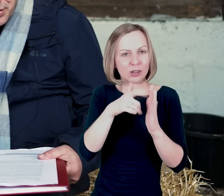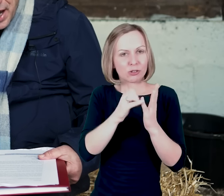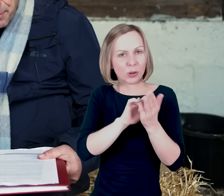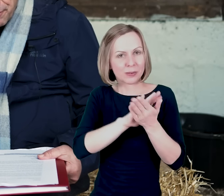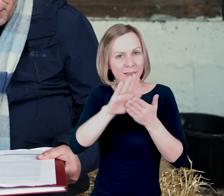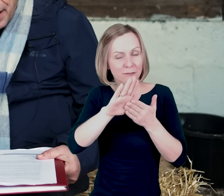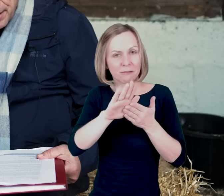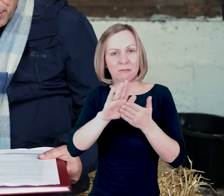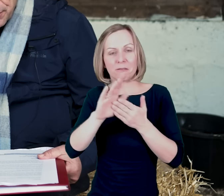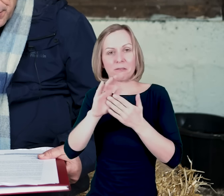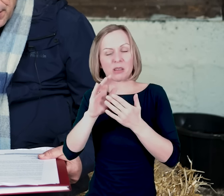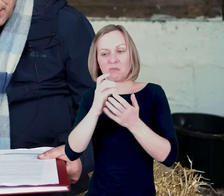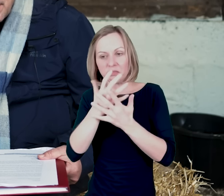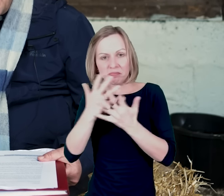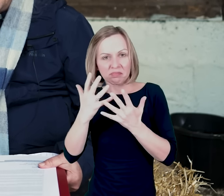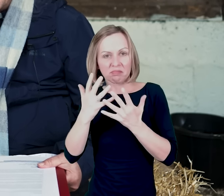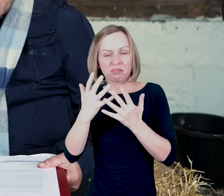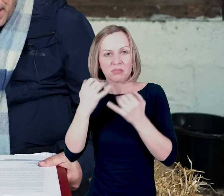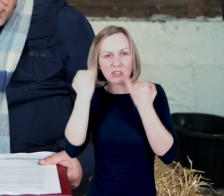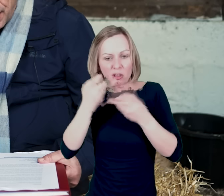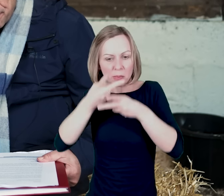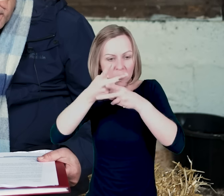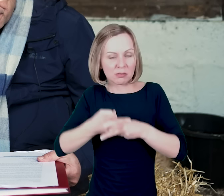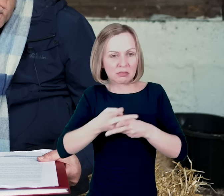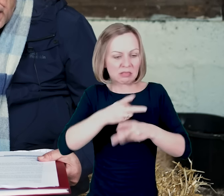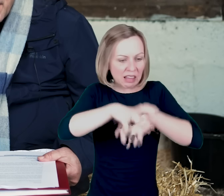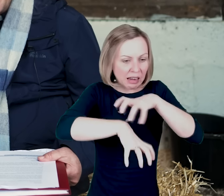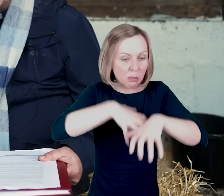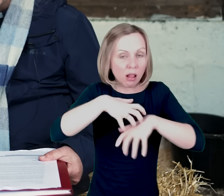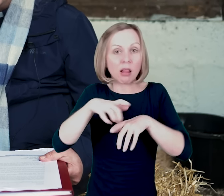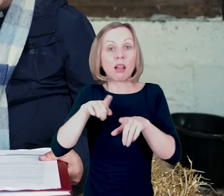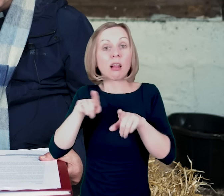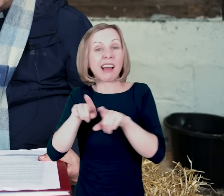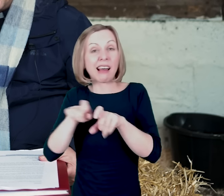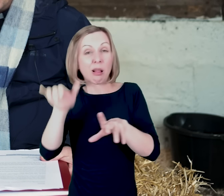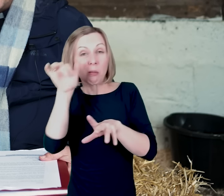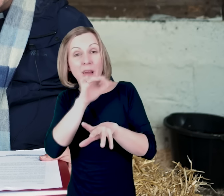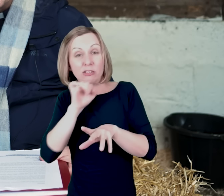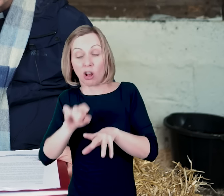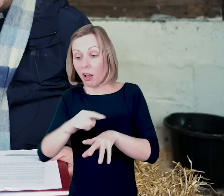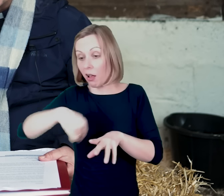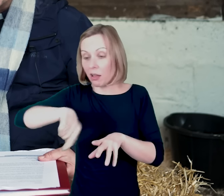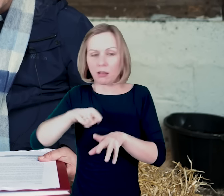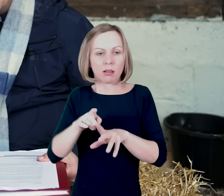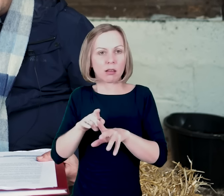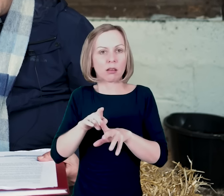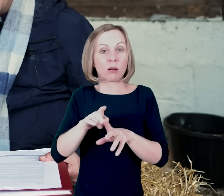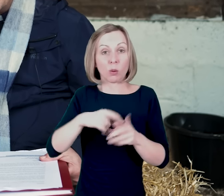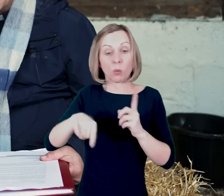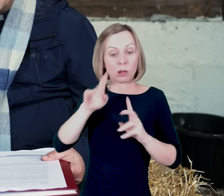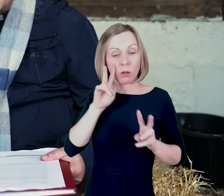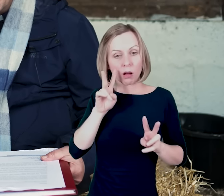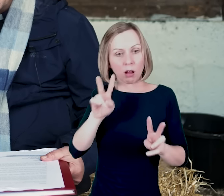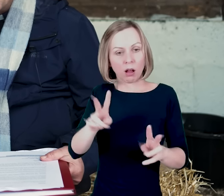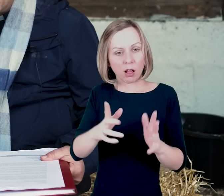a stable full of animals, and like the Magi from a different land, we will come into the presence of a